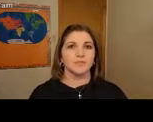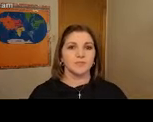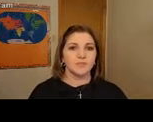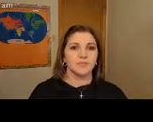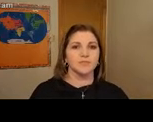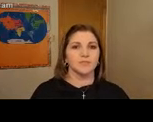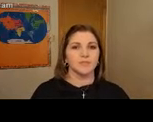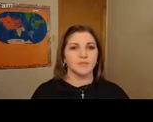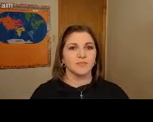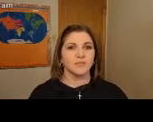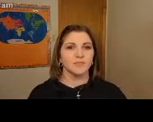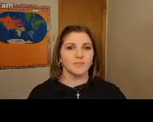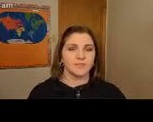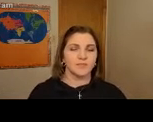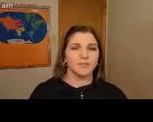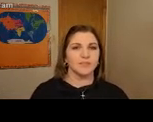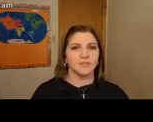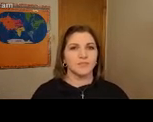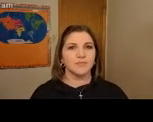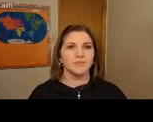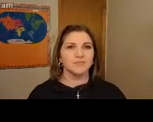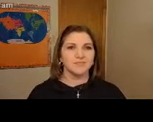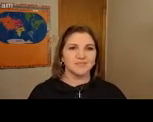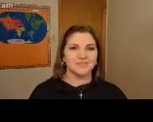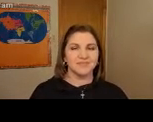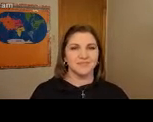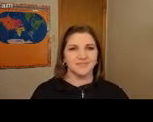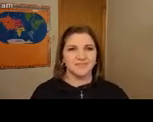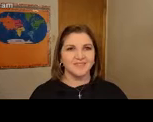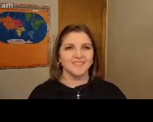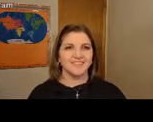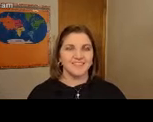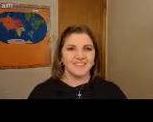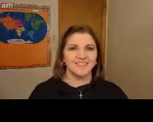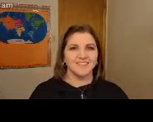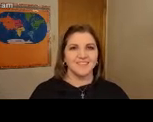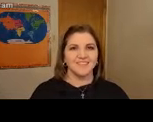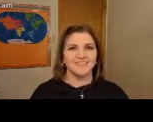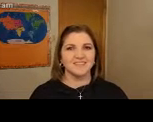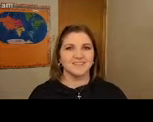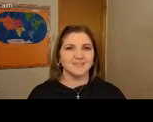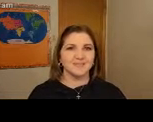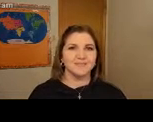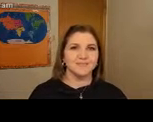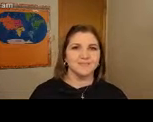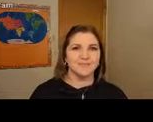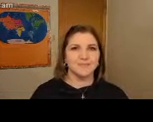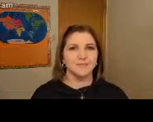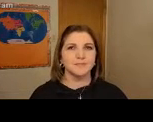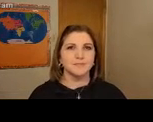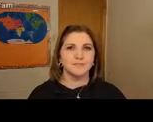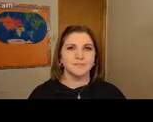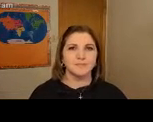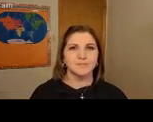I say how things are different, give examples and get specific. You get it? I compare when I say how things are